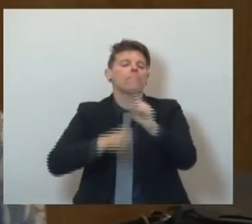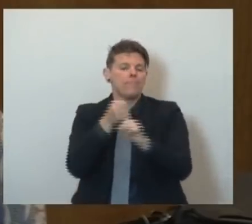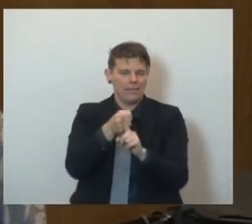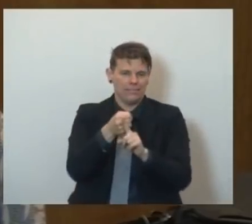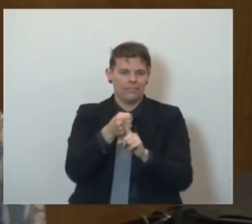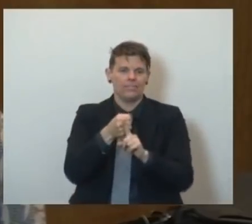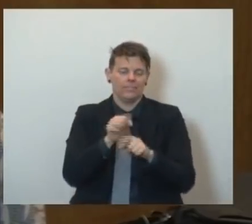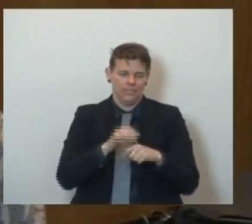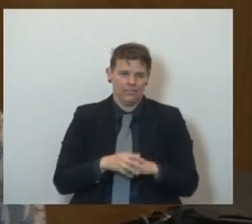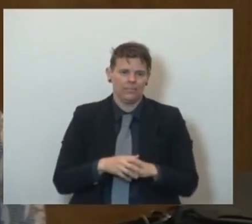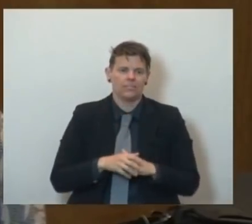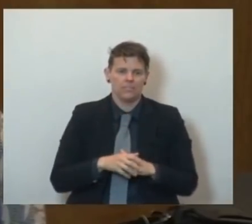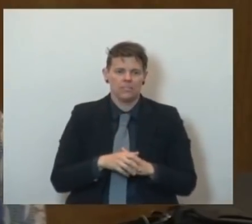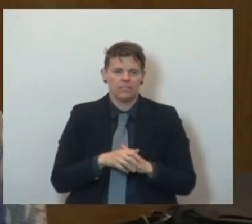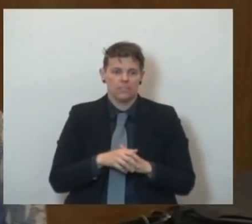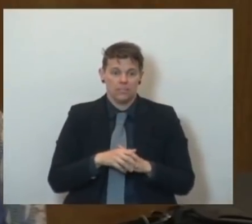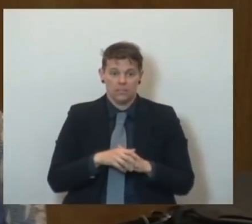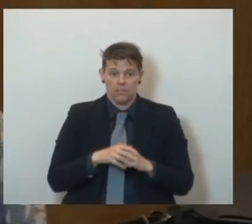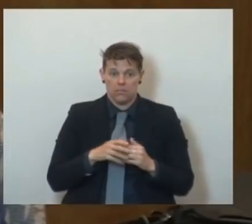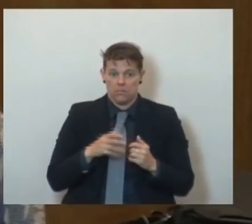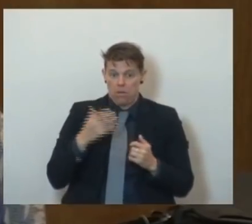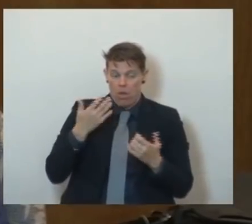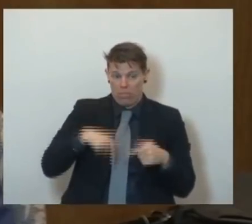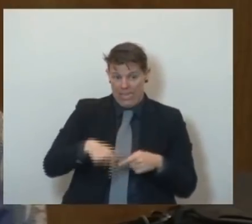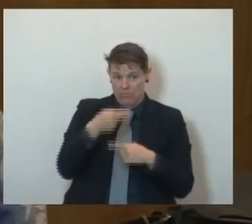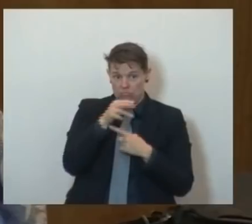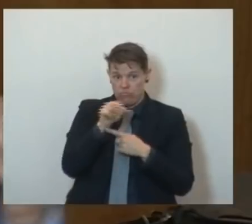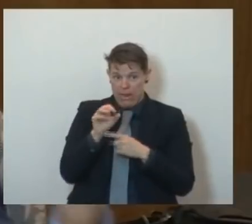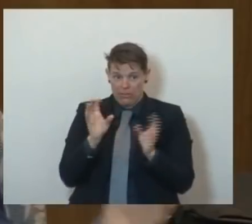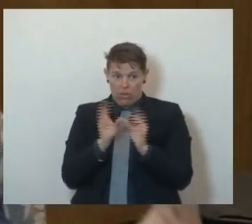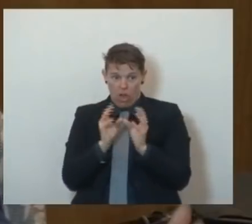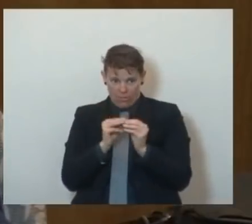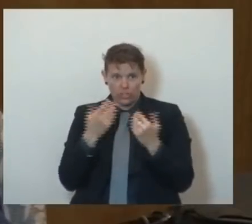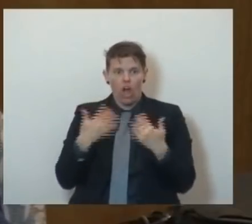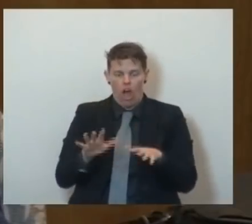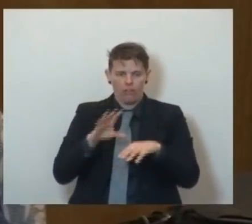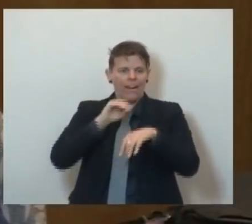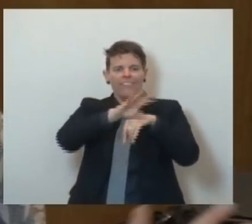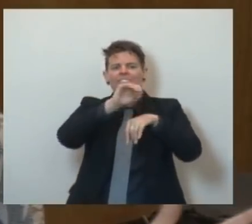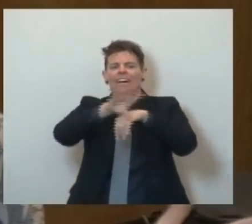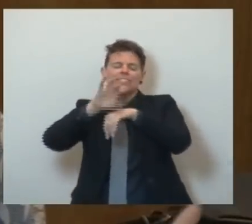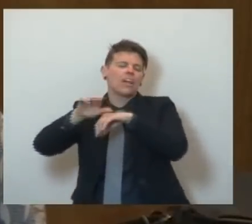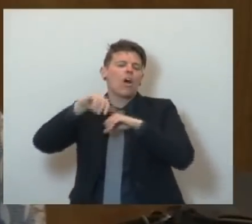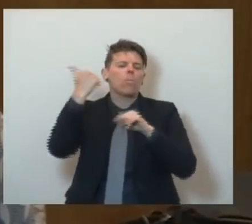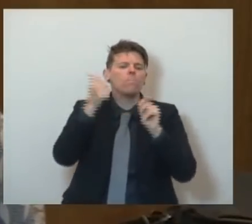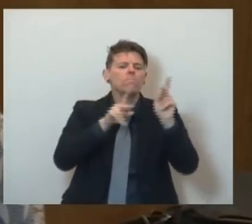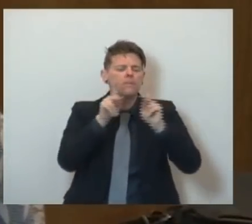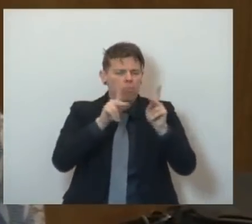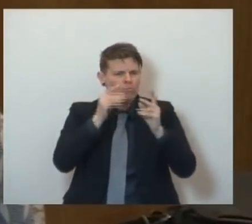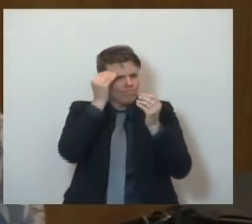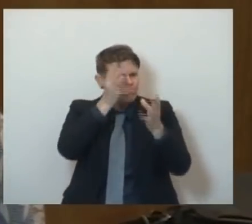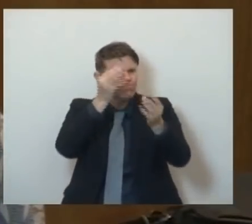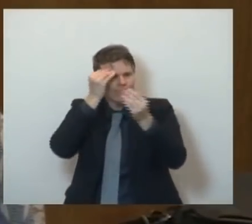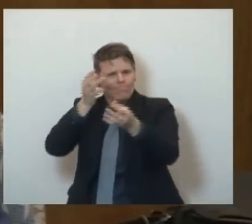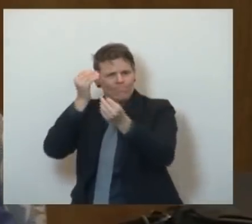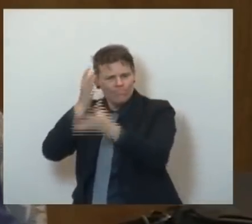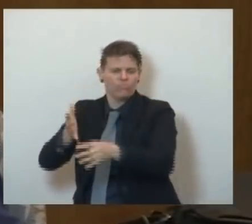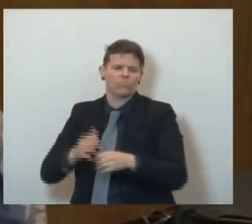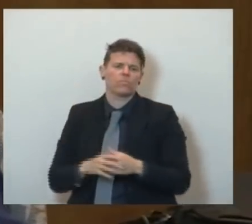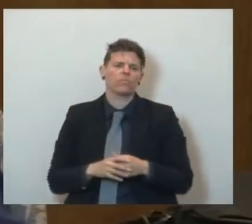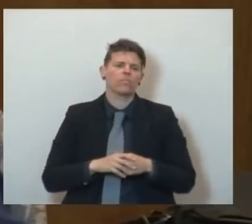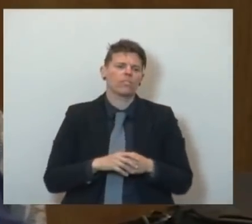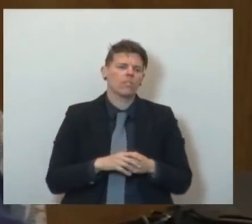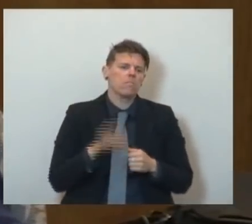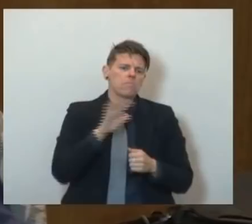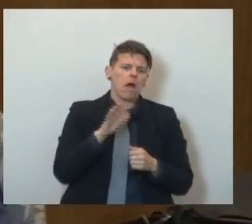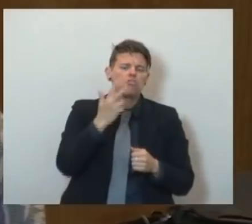who during this press conference have infected others. They're going to take 3 to 5 days to have symptoms. They may spread that